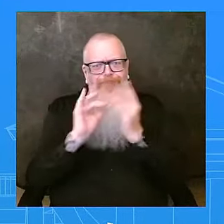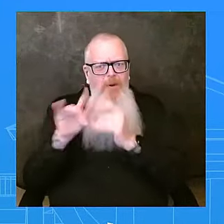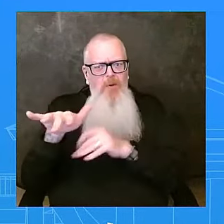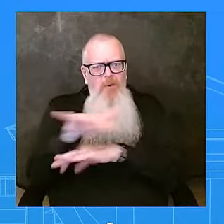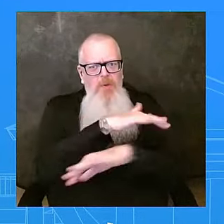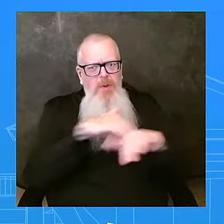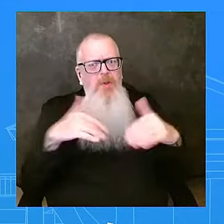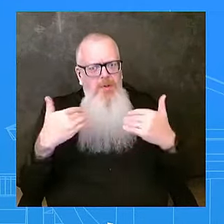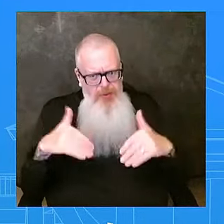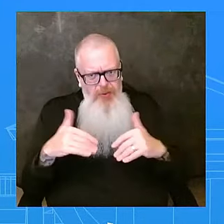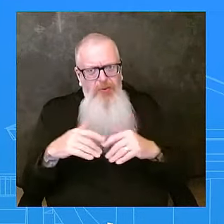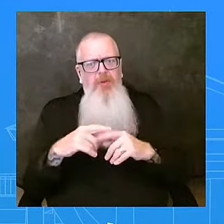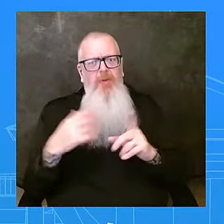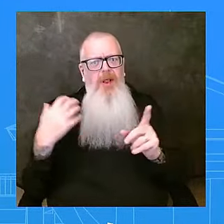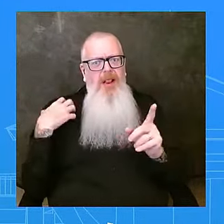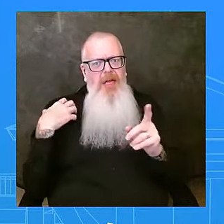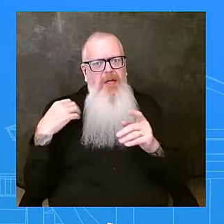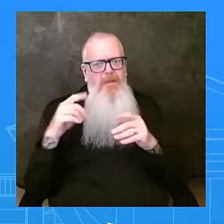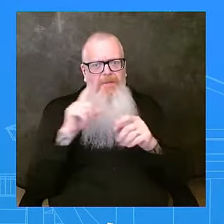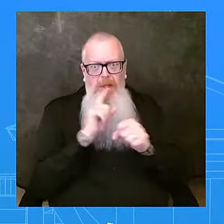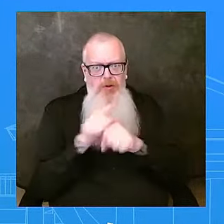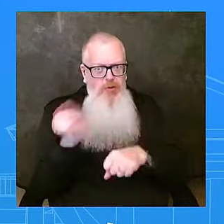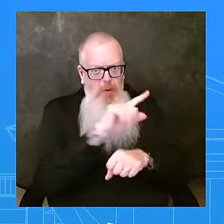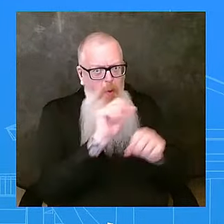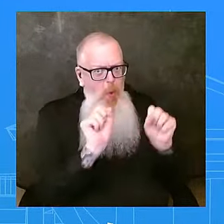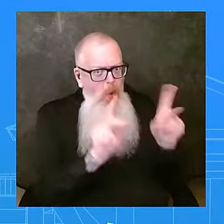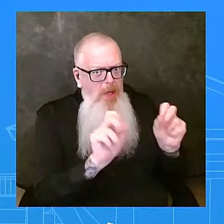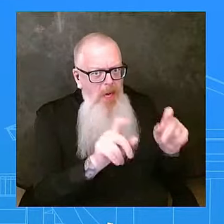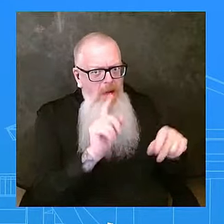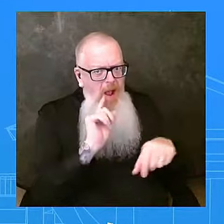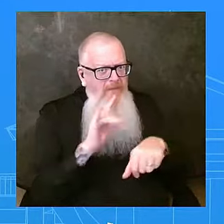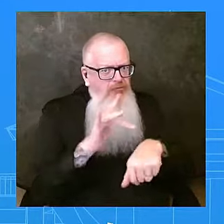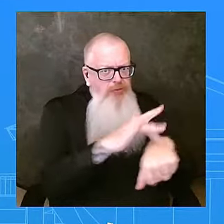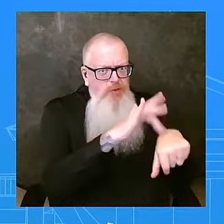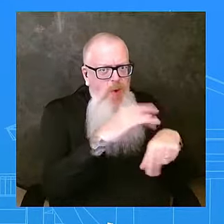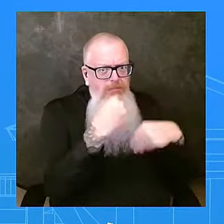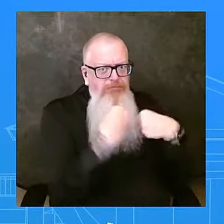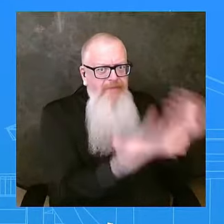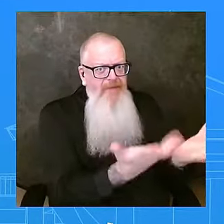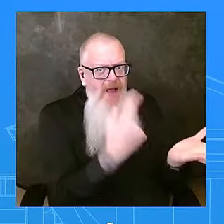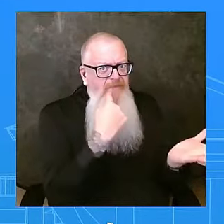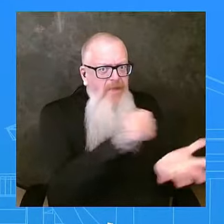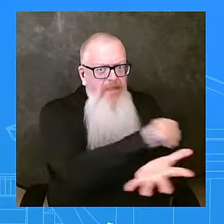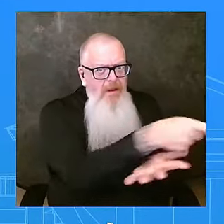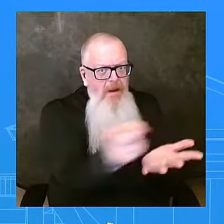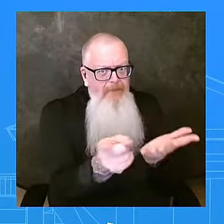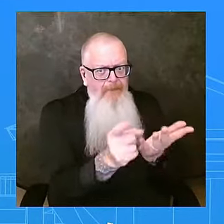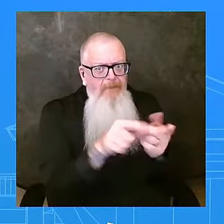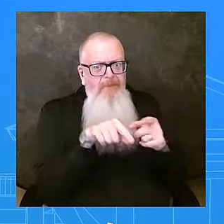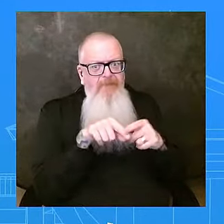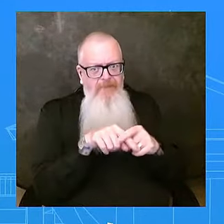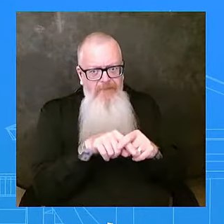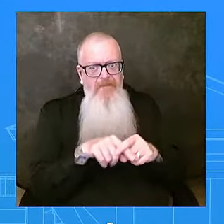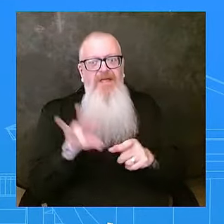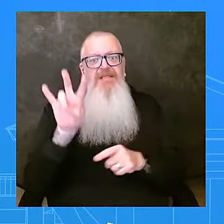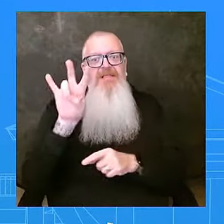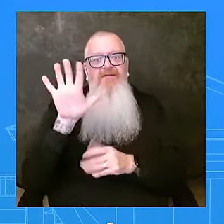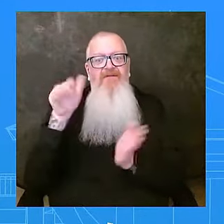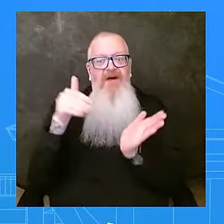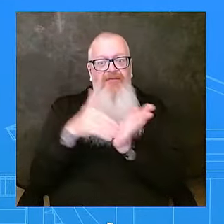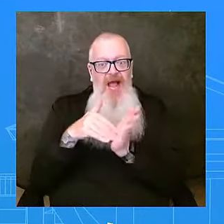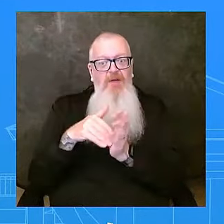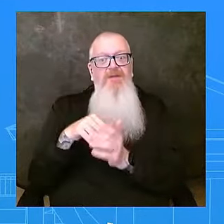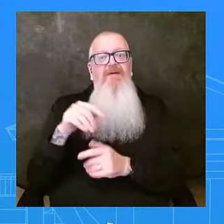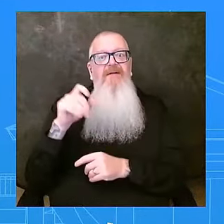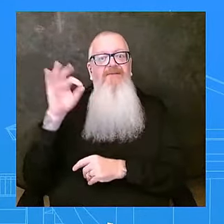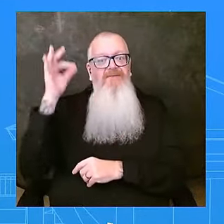to ensure they have the resources they need. Over 7,000 federal personnel are supporting local firefighting